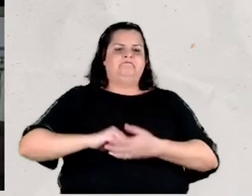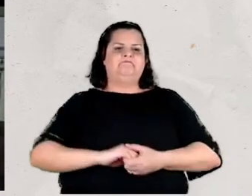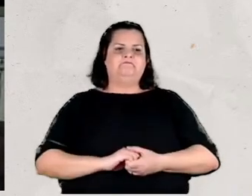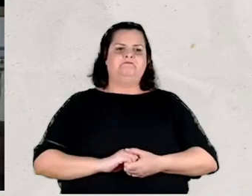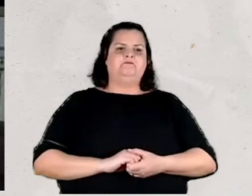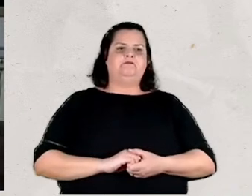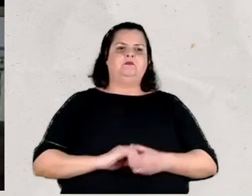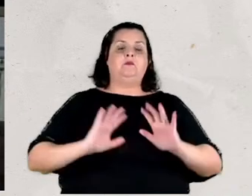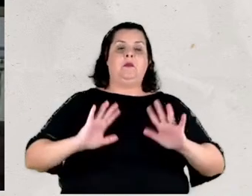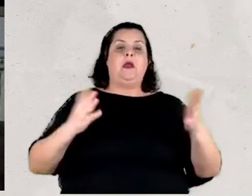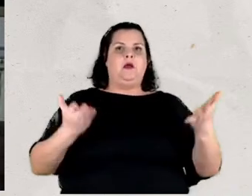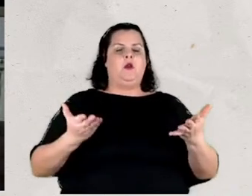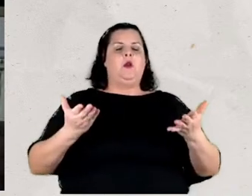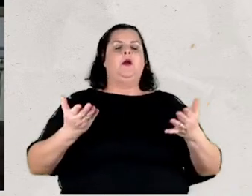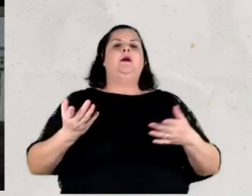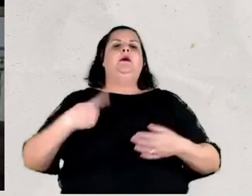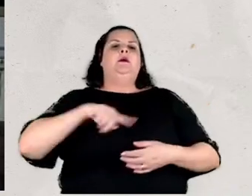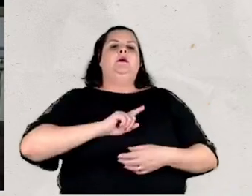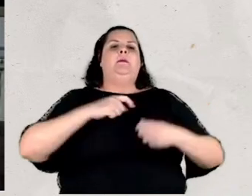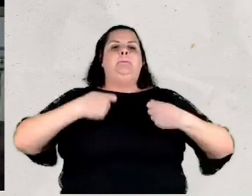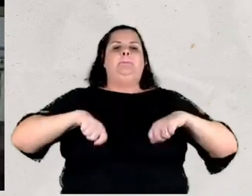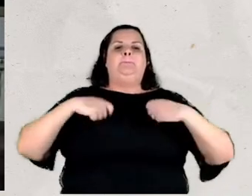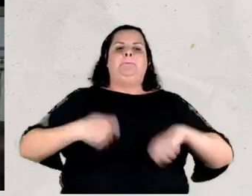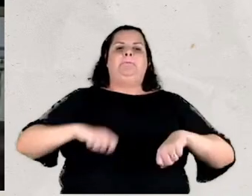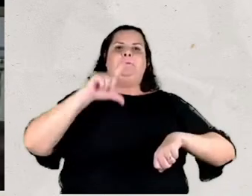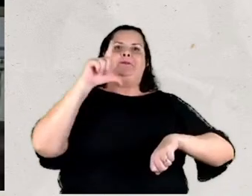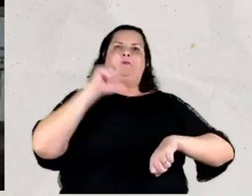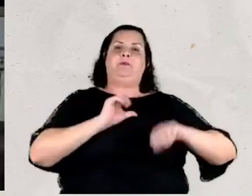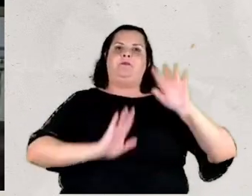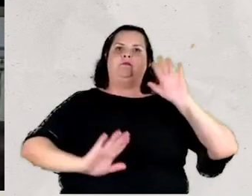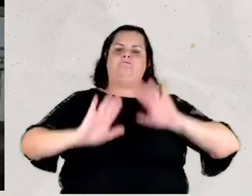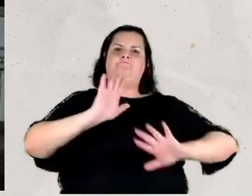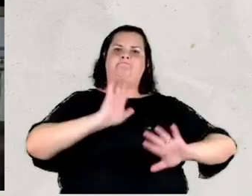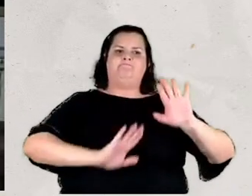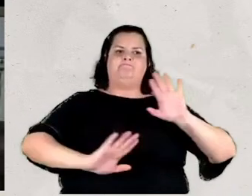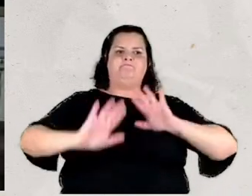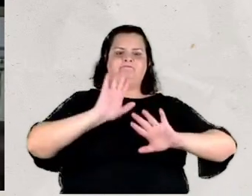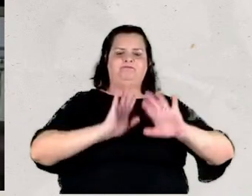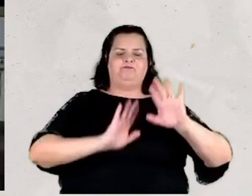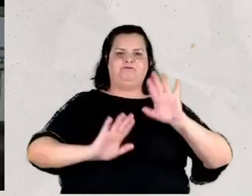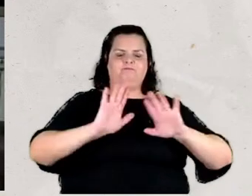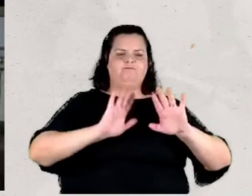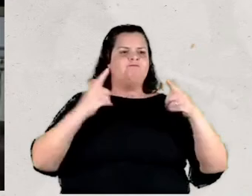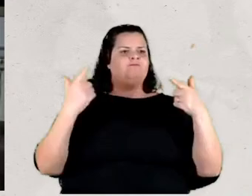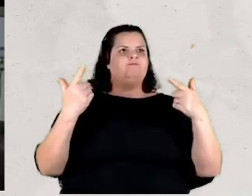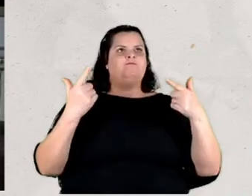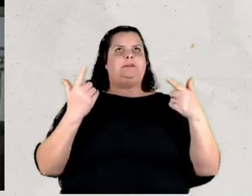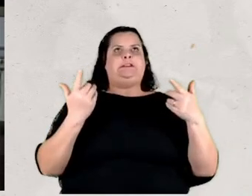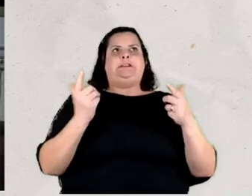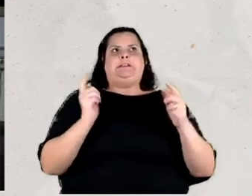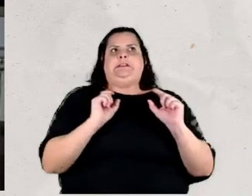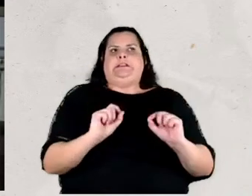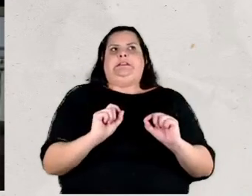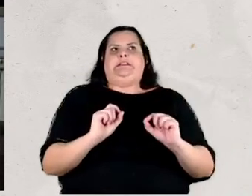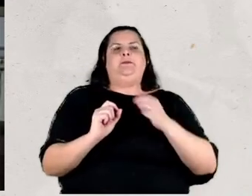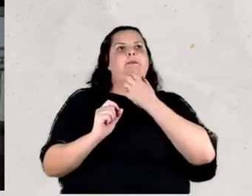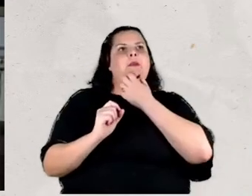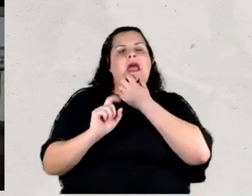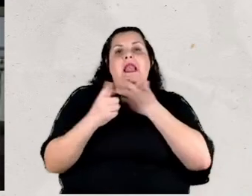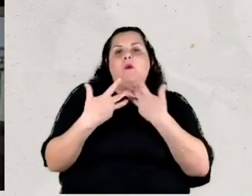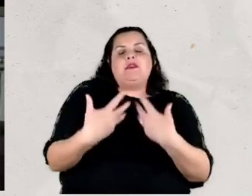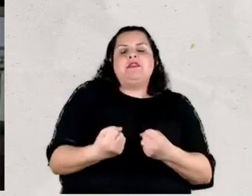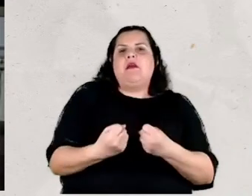the Palestinian leadership to have a veto over a better future for the Middle East. That's